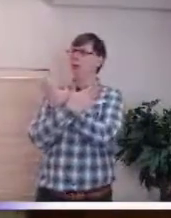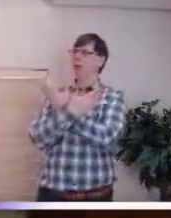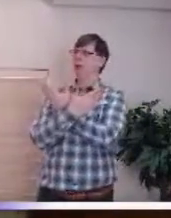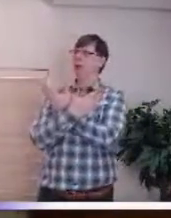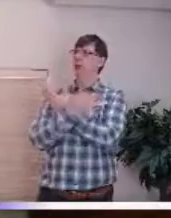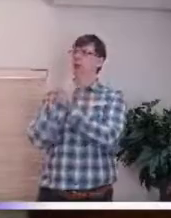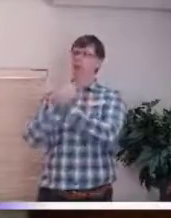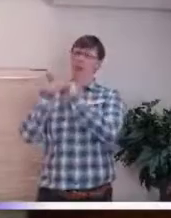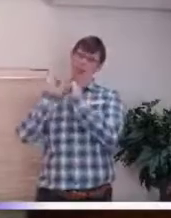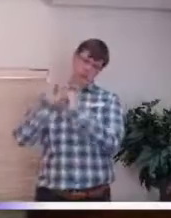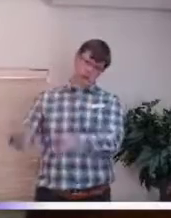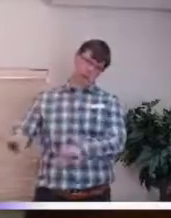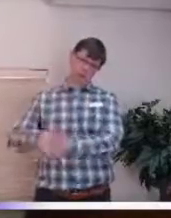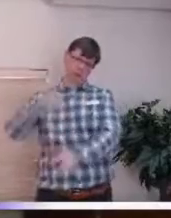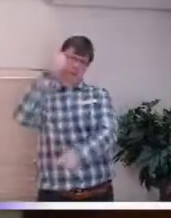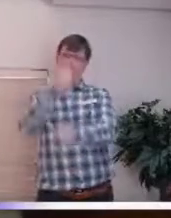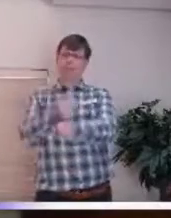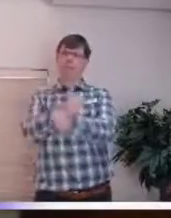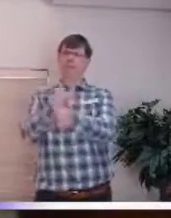I lost my job.